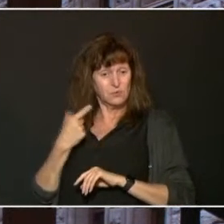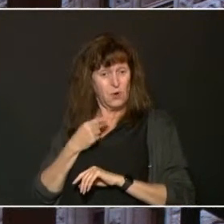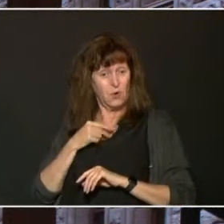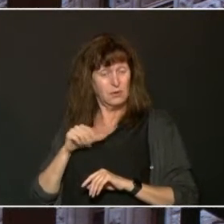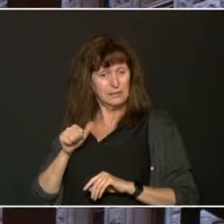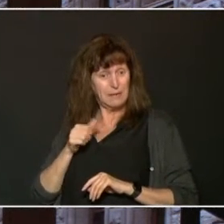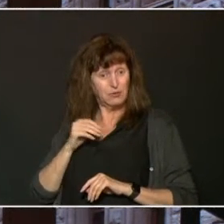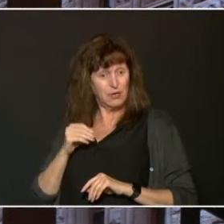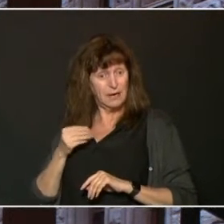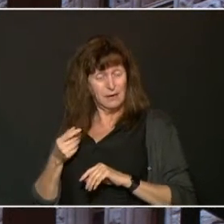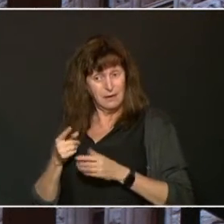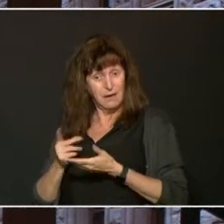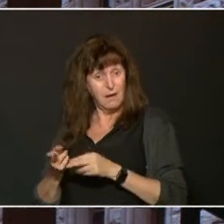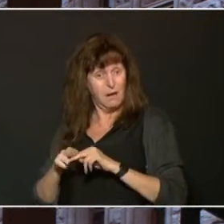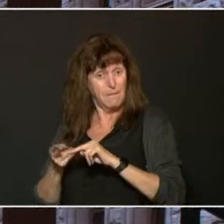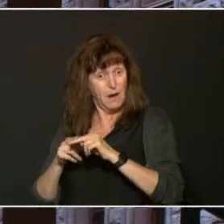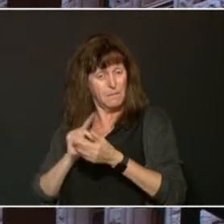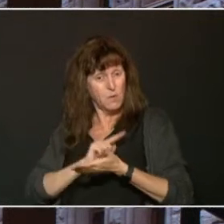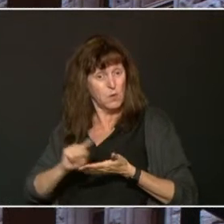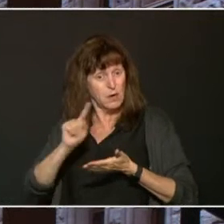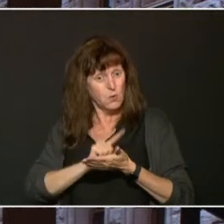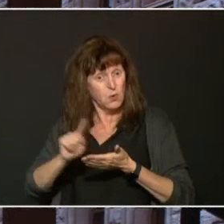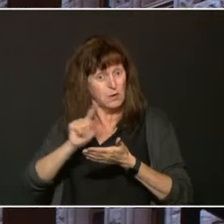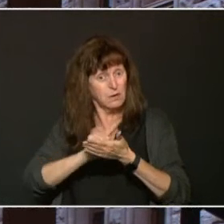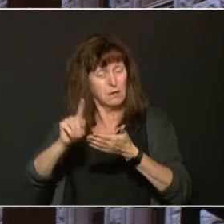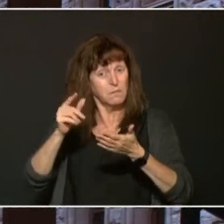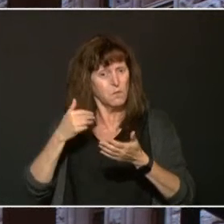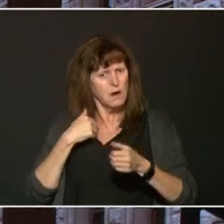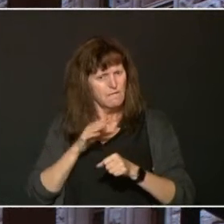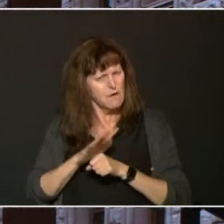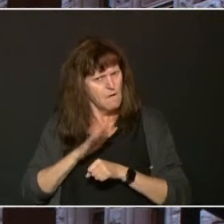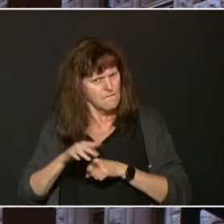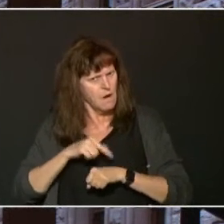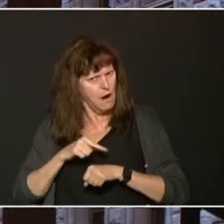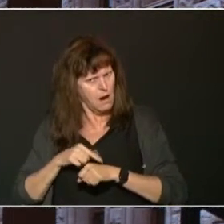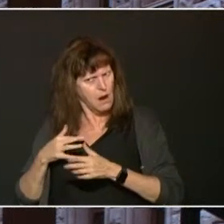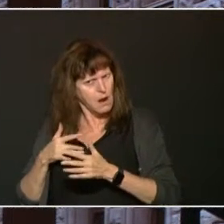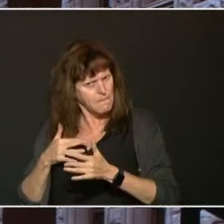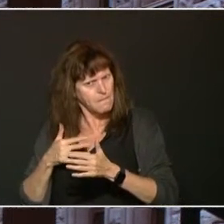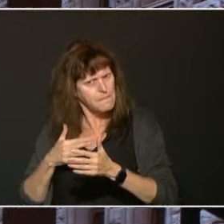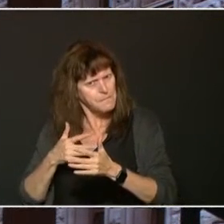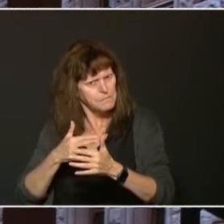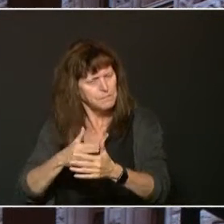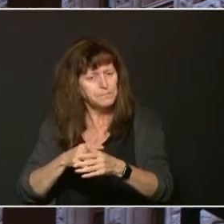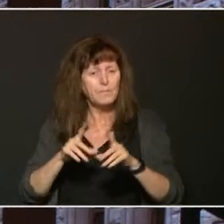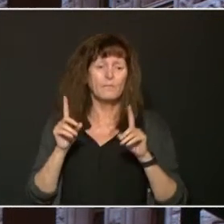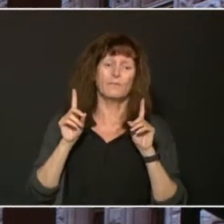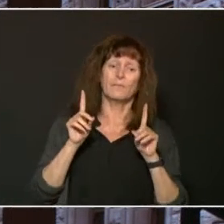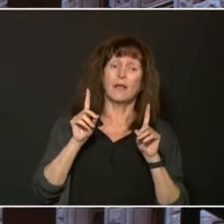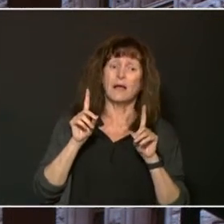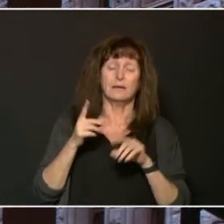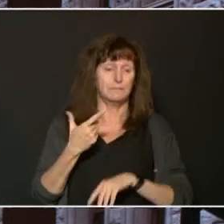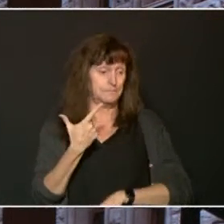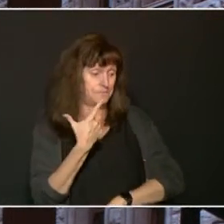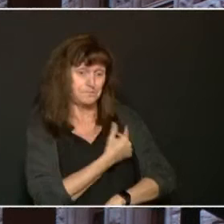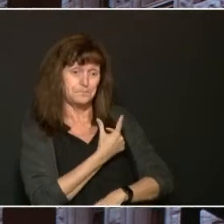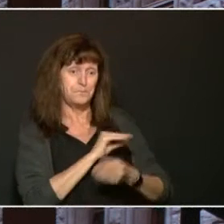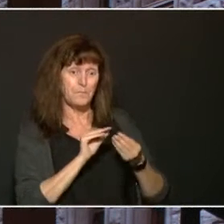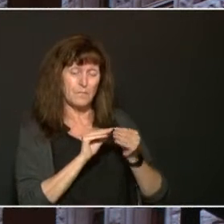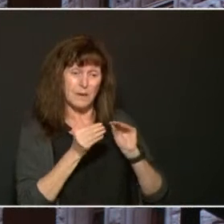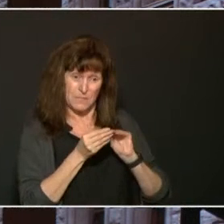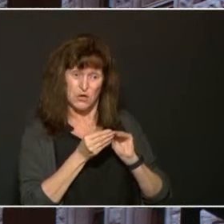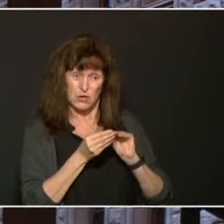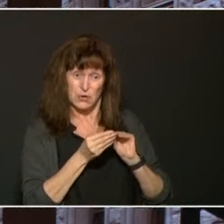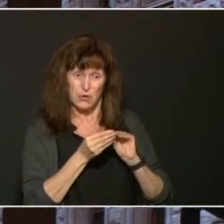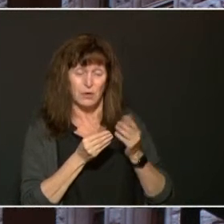frame to do it, but you've seen from the numbers that Dr. Yaffe presented today, our immunization rate was going to